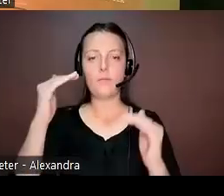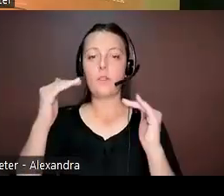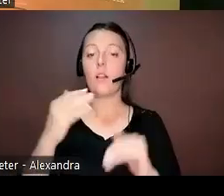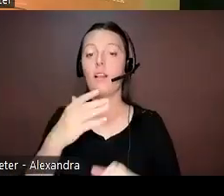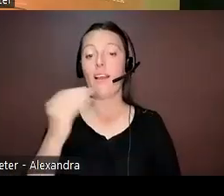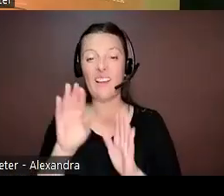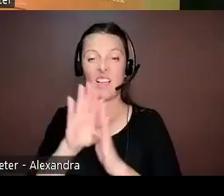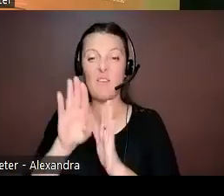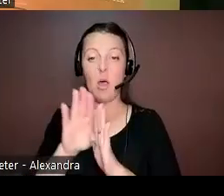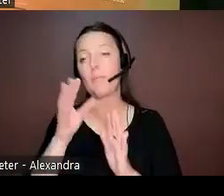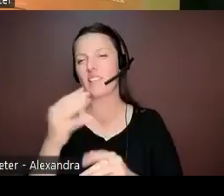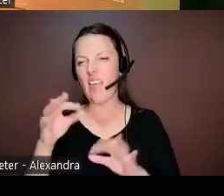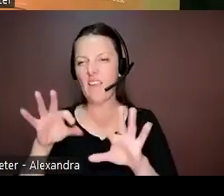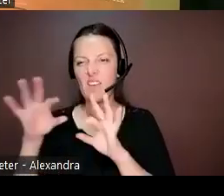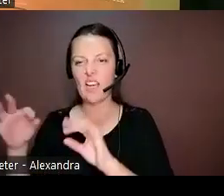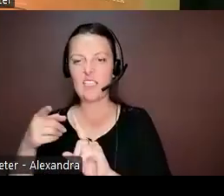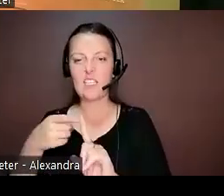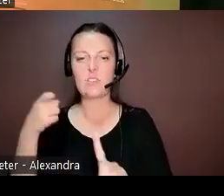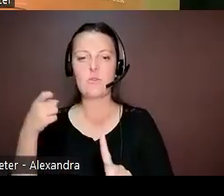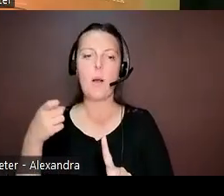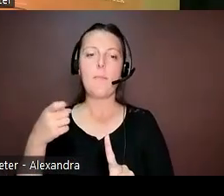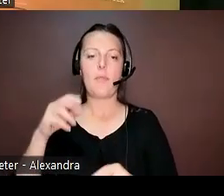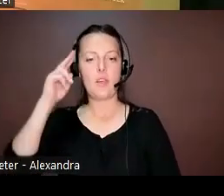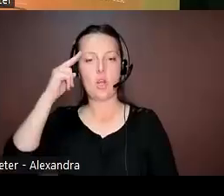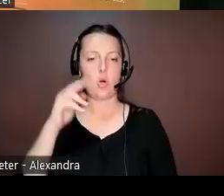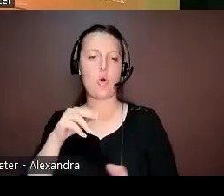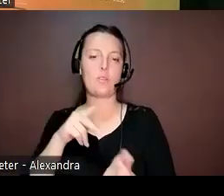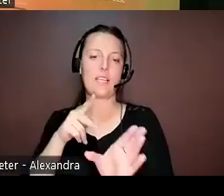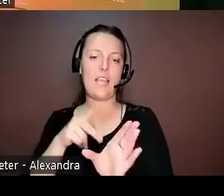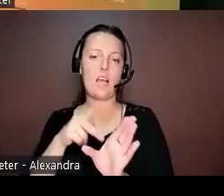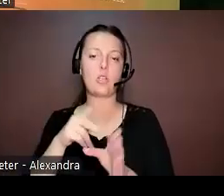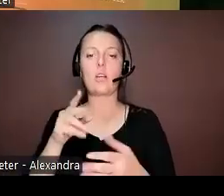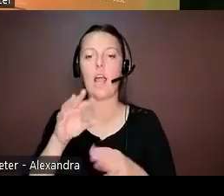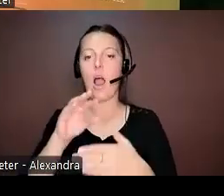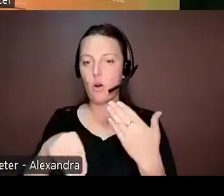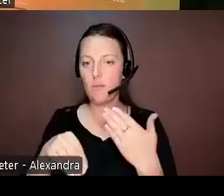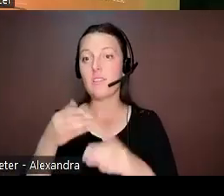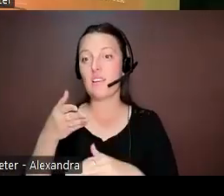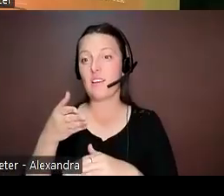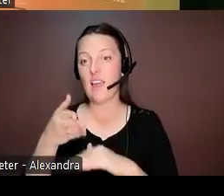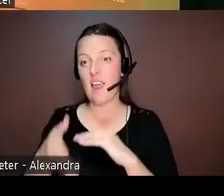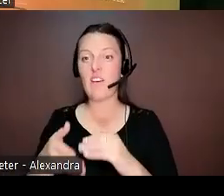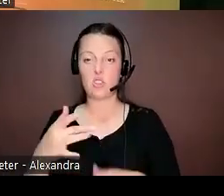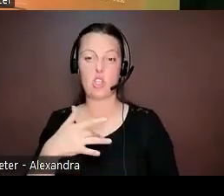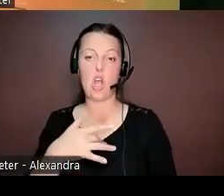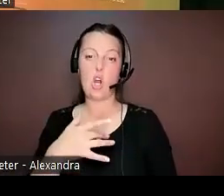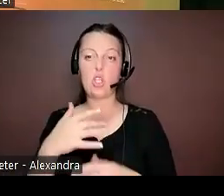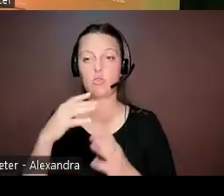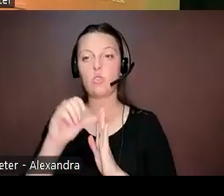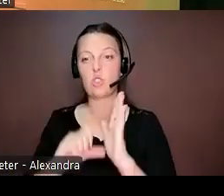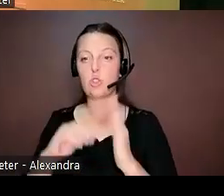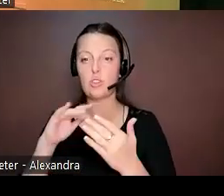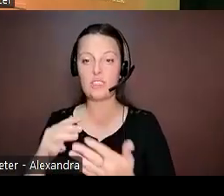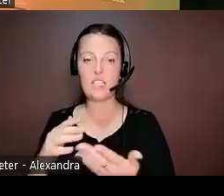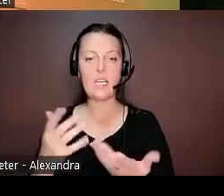the past almost a decade. And the lessons learned and the future directions and is another thing that I'll